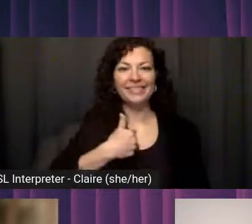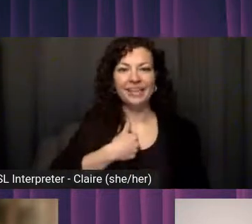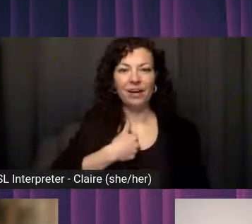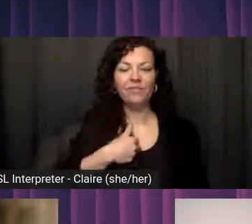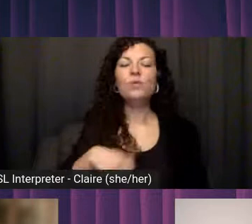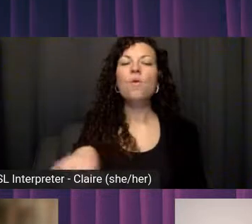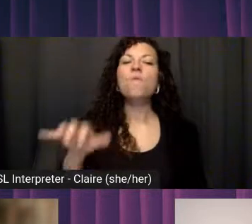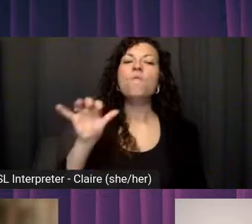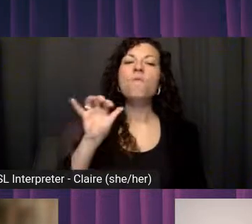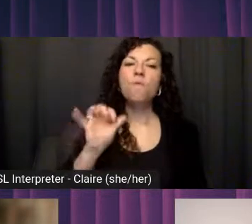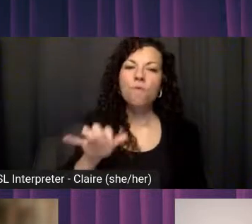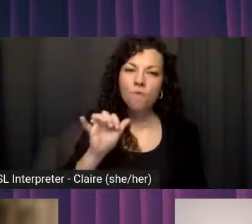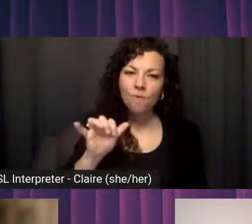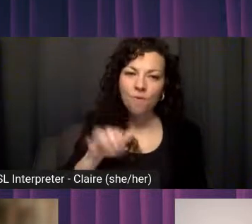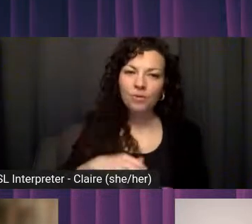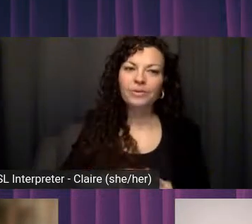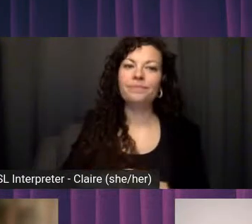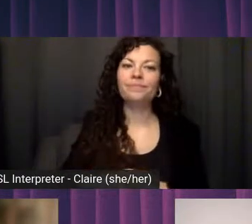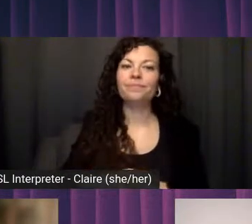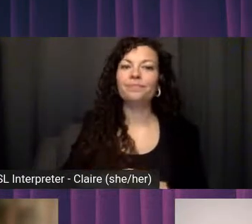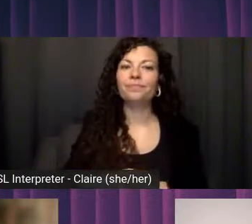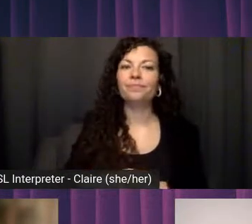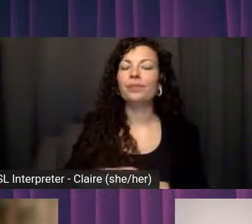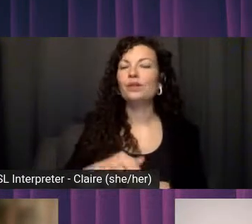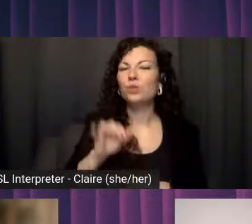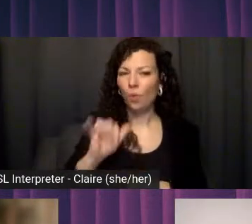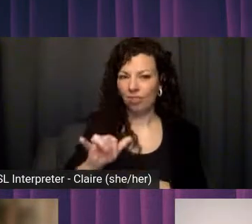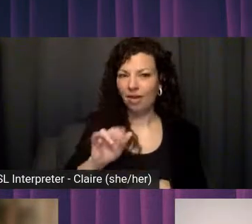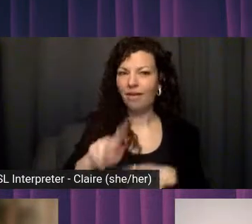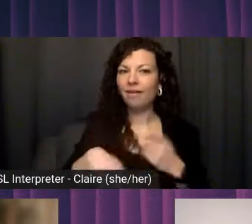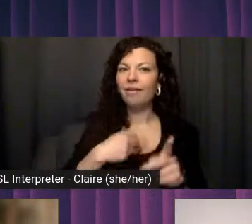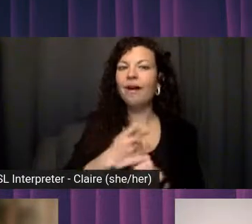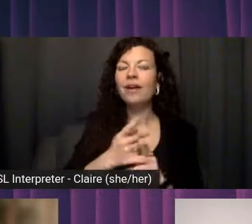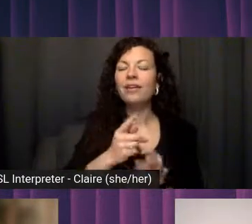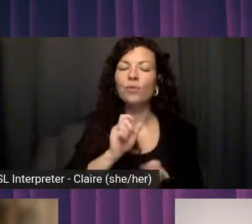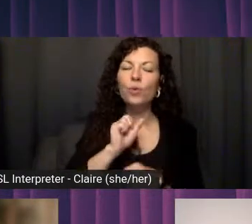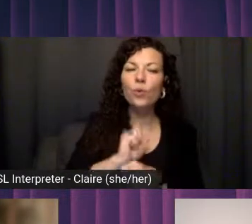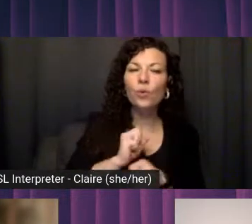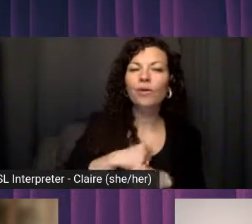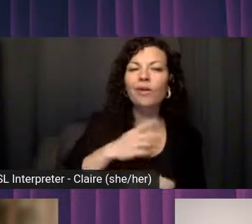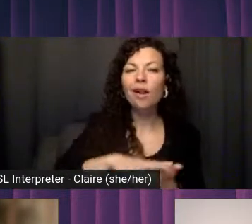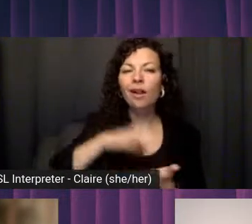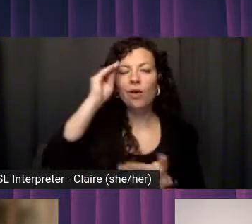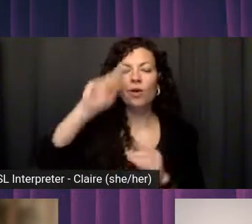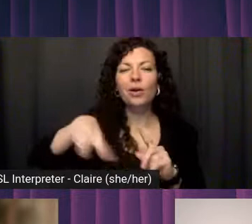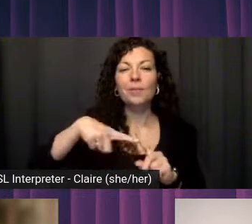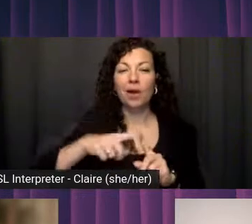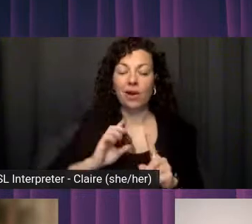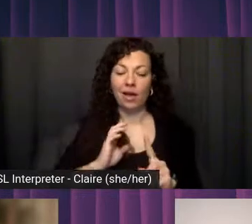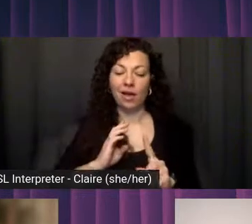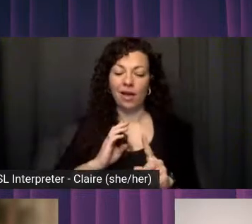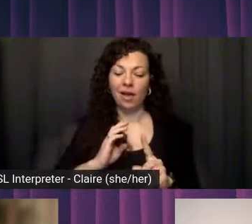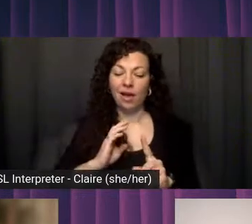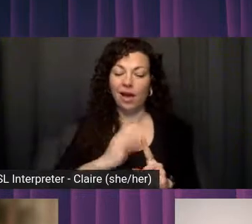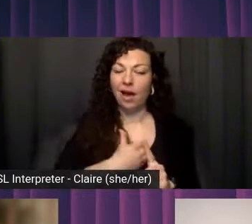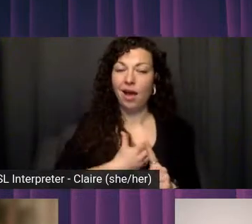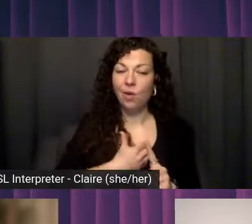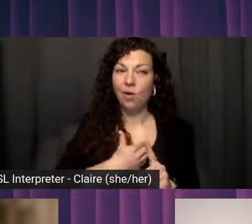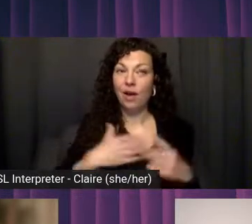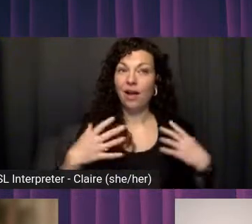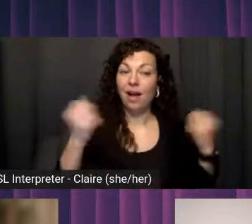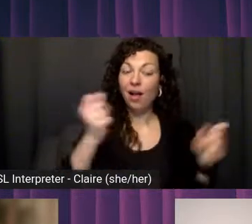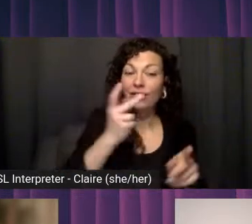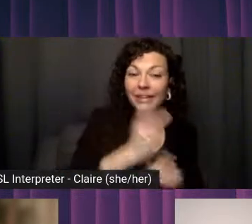really identified that healthcare and particularly mental healthcare are huge disparities for us culturally, but also issues that